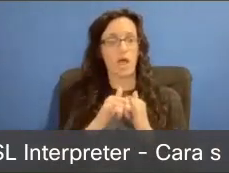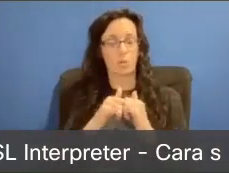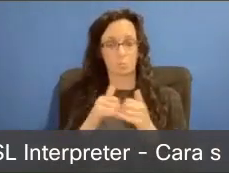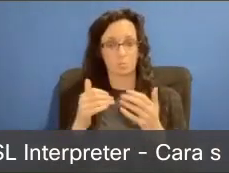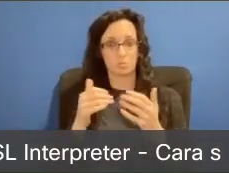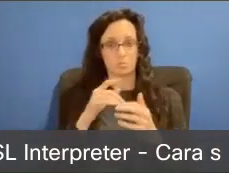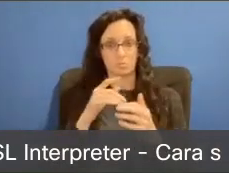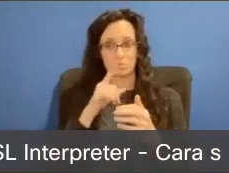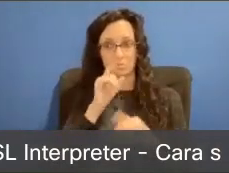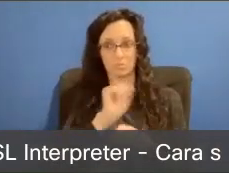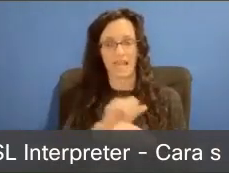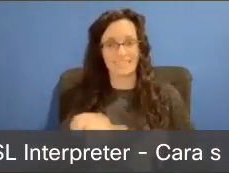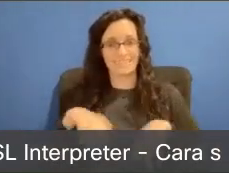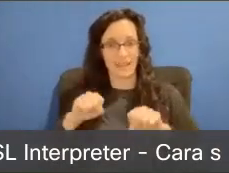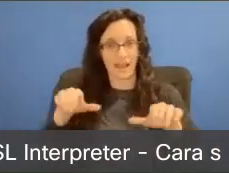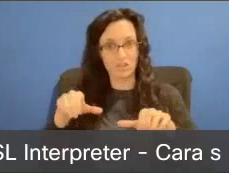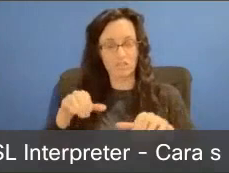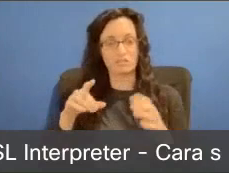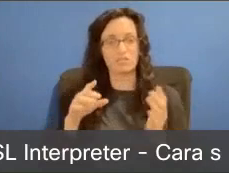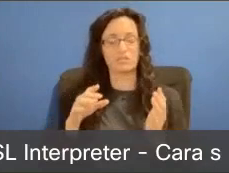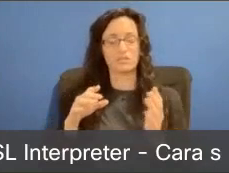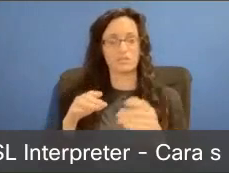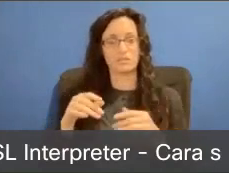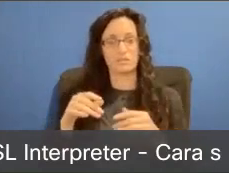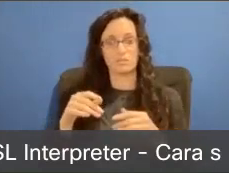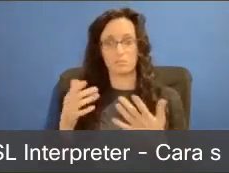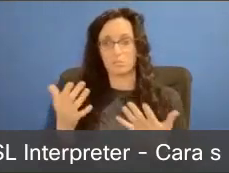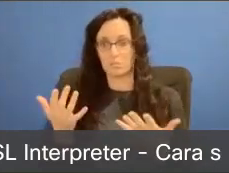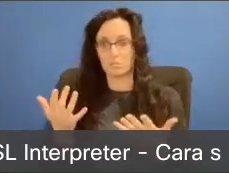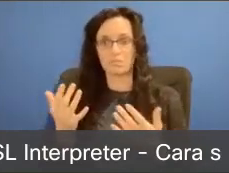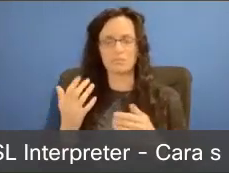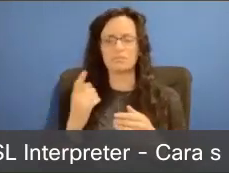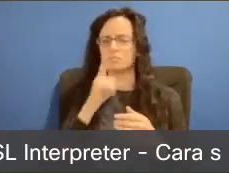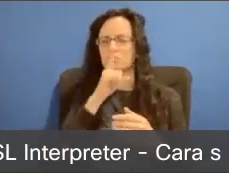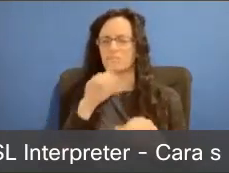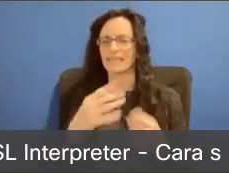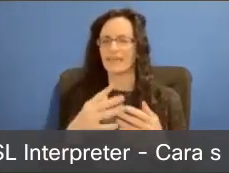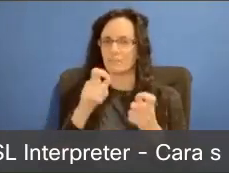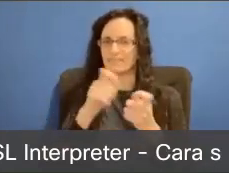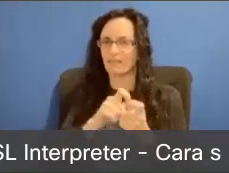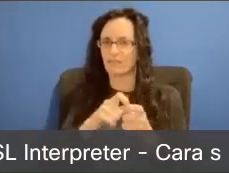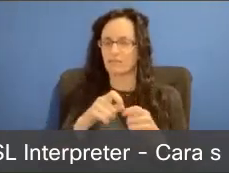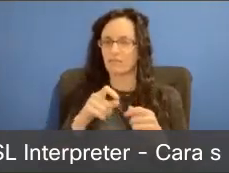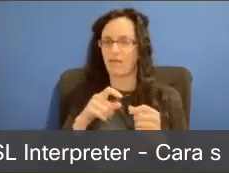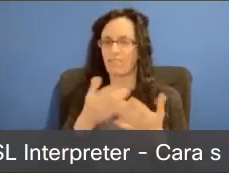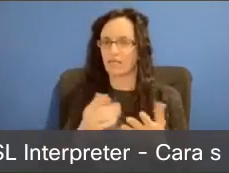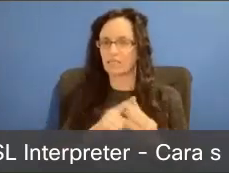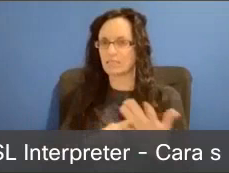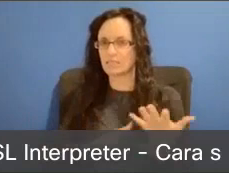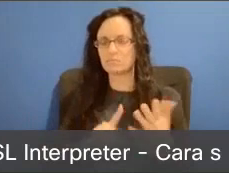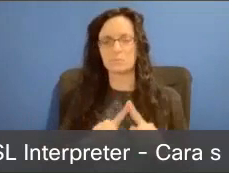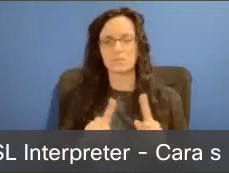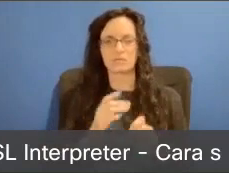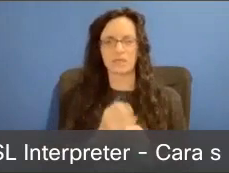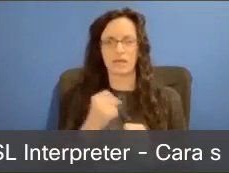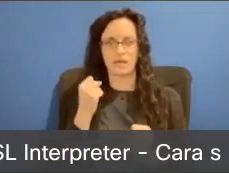anything about that? Have you checked it out in any way? I wouldn't give any specifics in asking that, but try to get a sense of if they have.